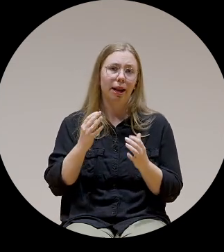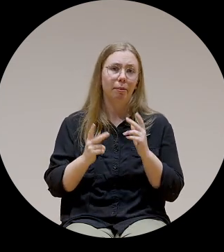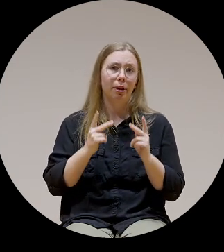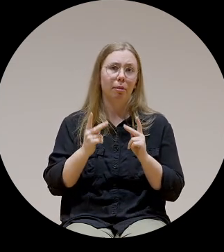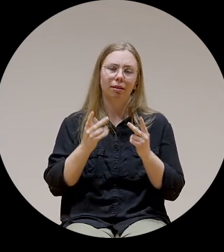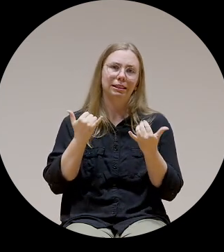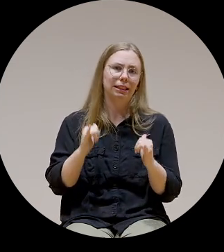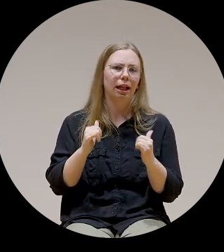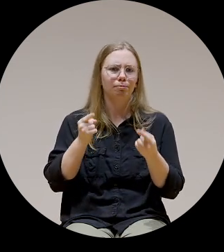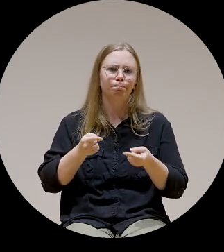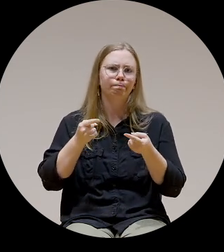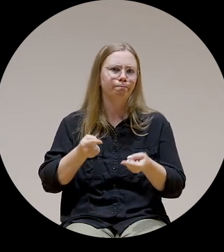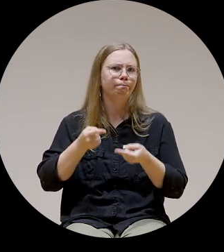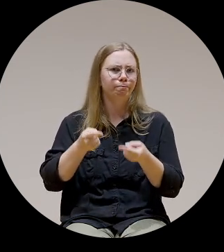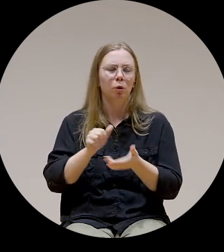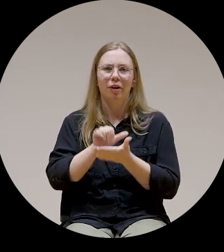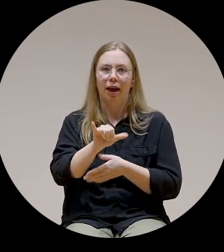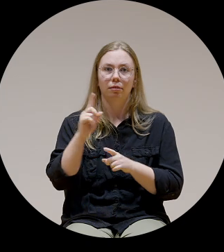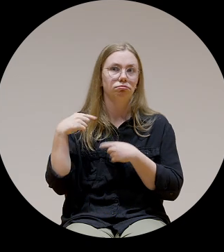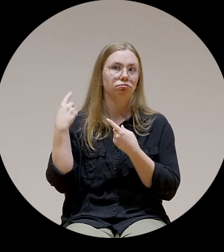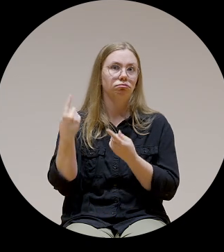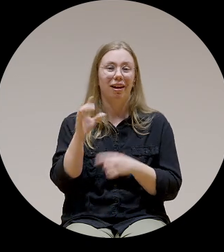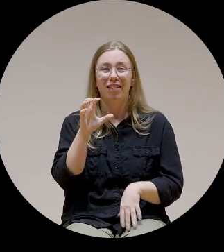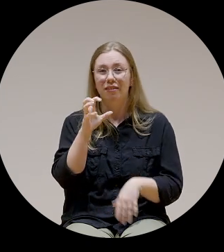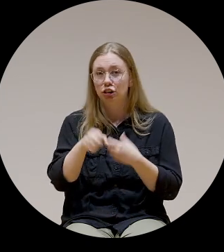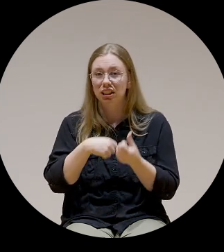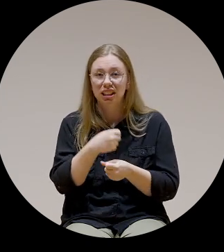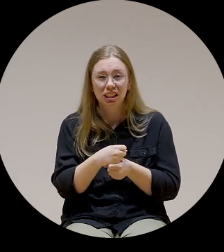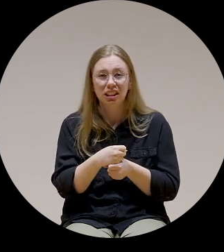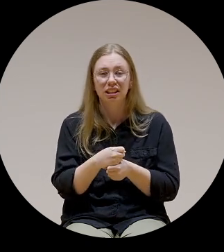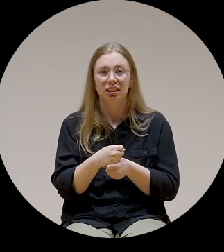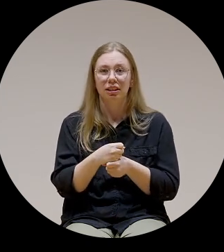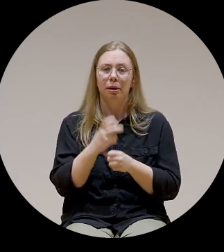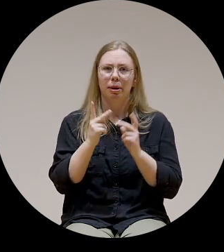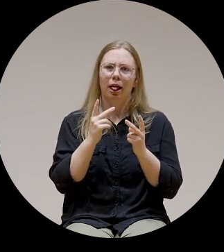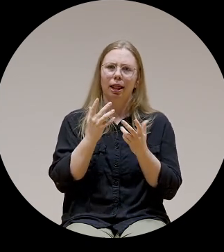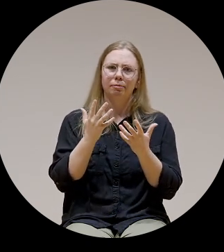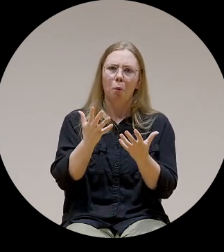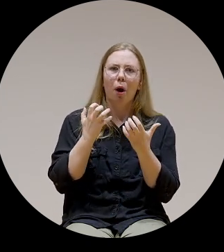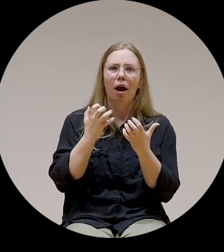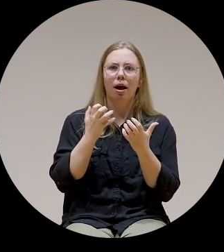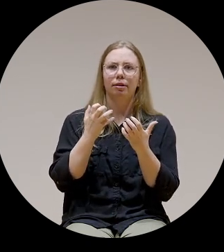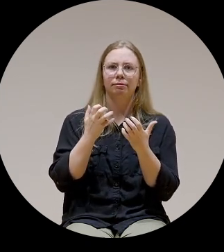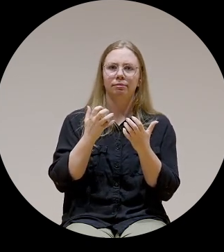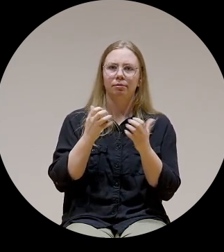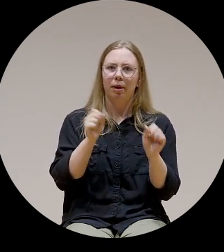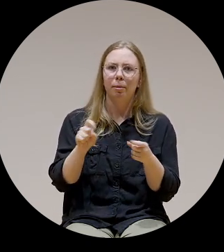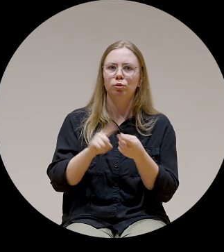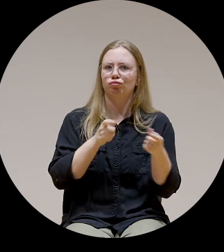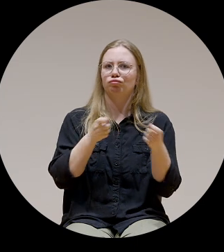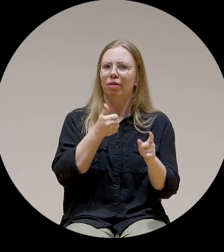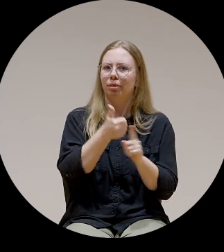peoples have been dealing with for 5 centuries, right? Is this fight for autonomy from a colonial